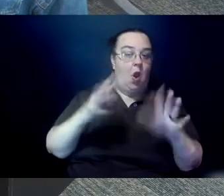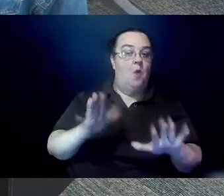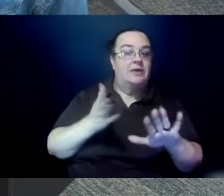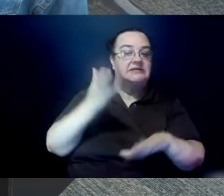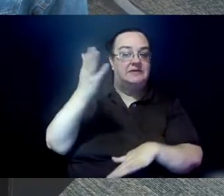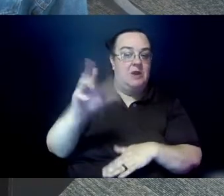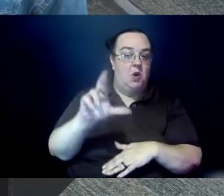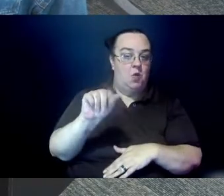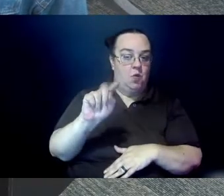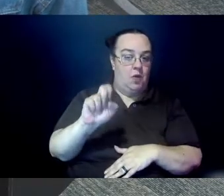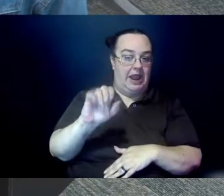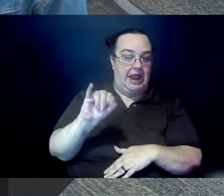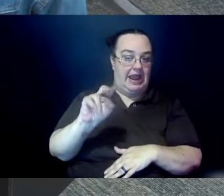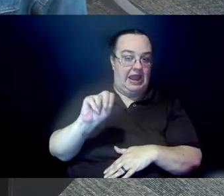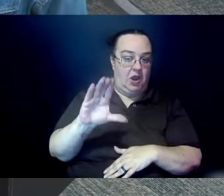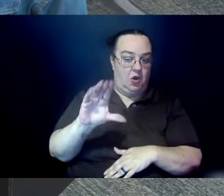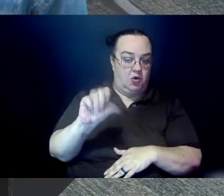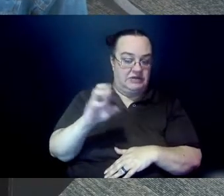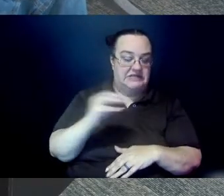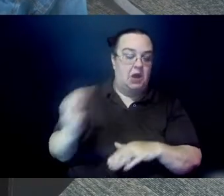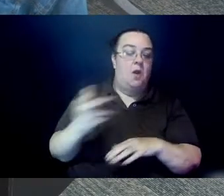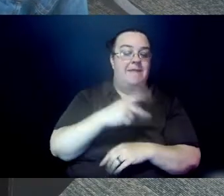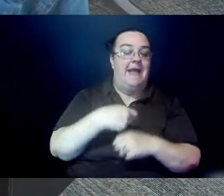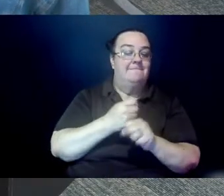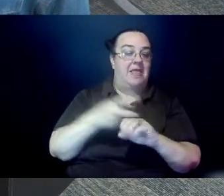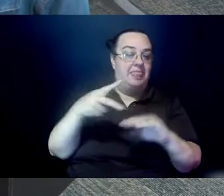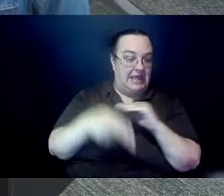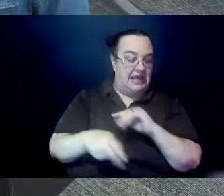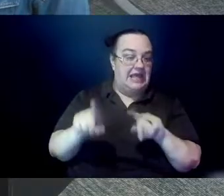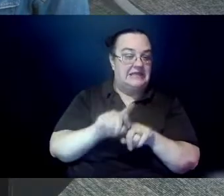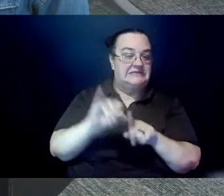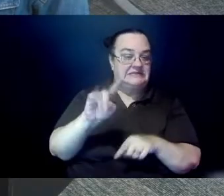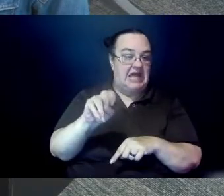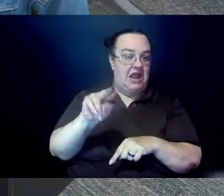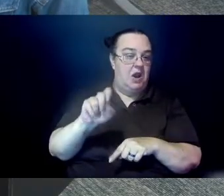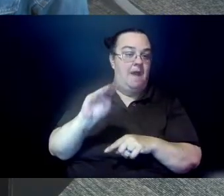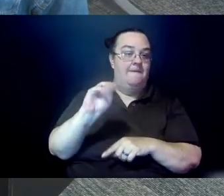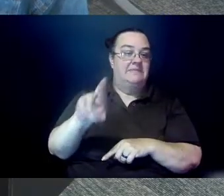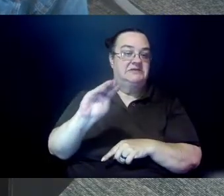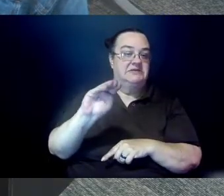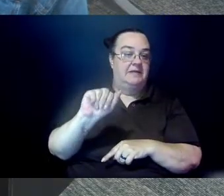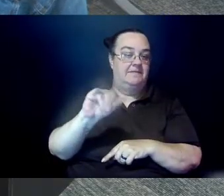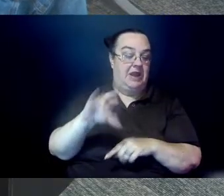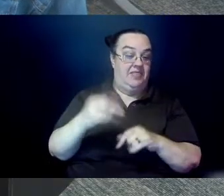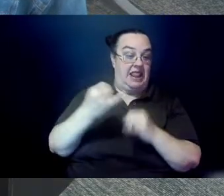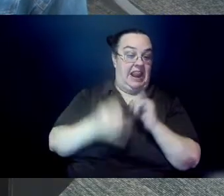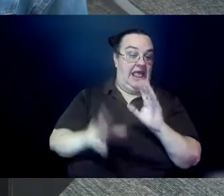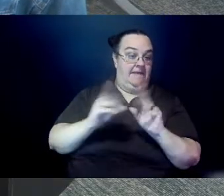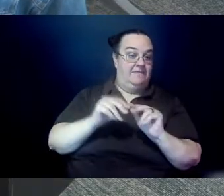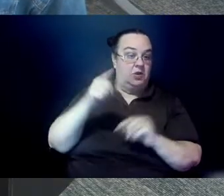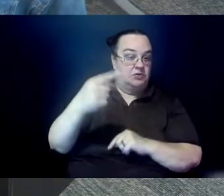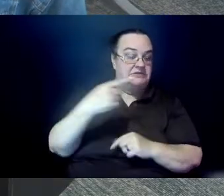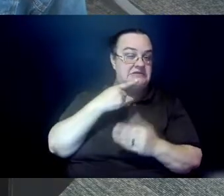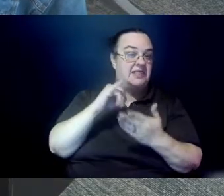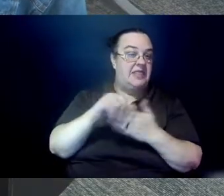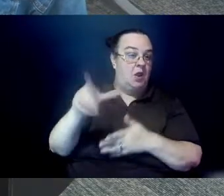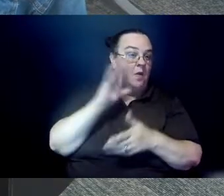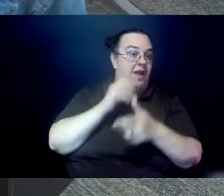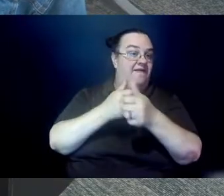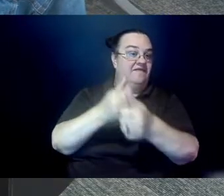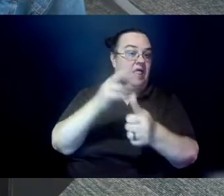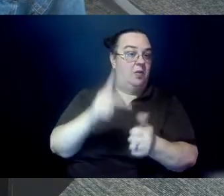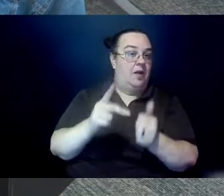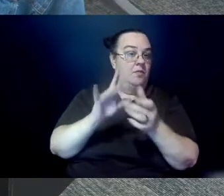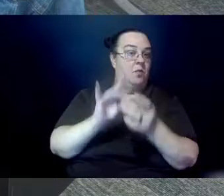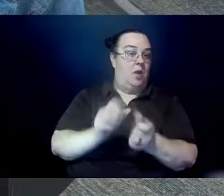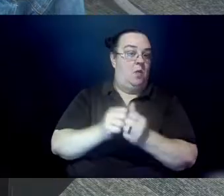go back and make the cuts. As a side note, Mr. Mayor, you indicated at last meeting that you would follow up with reference to whether